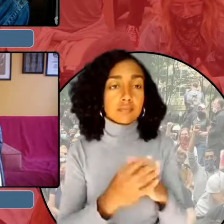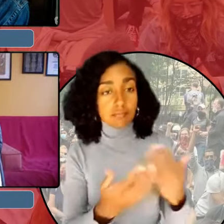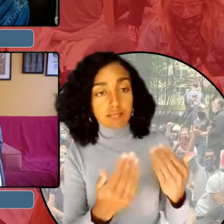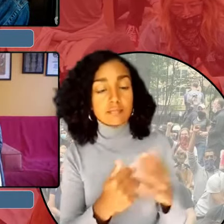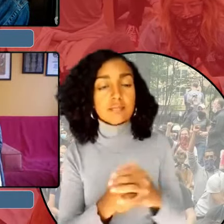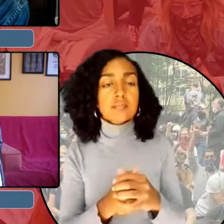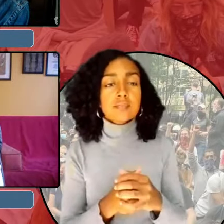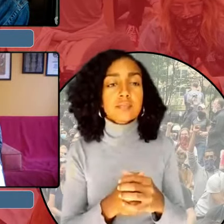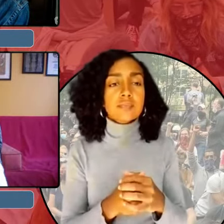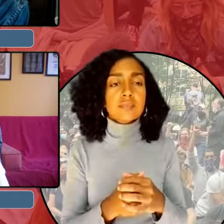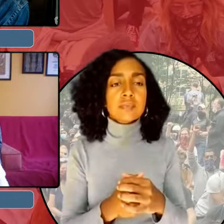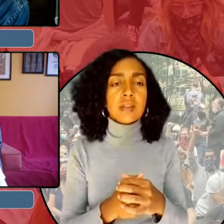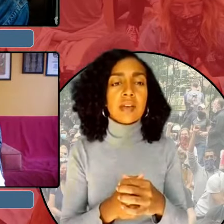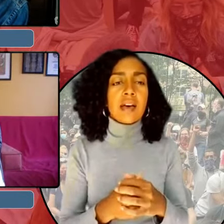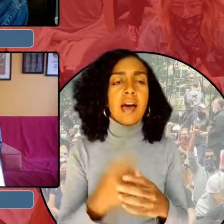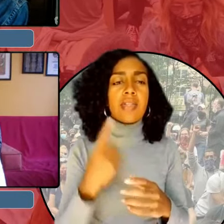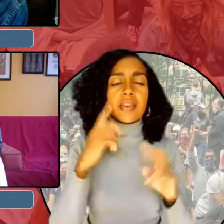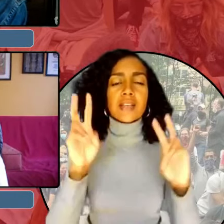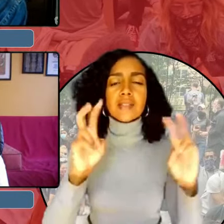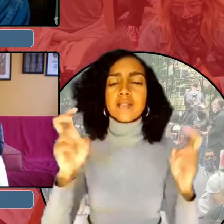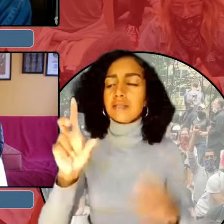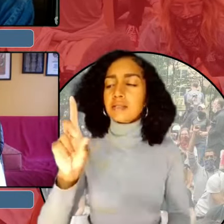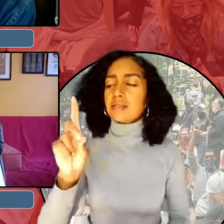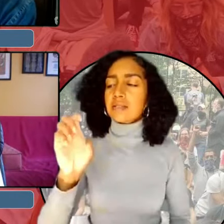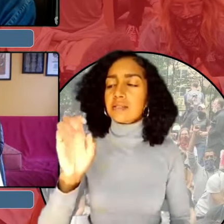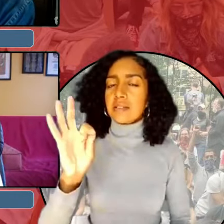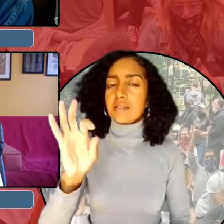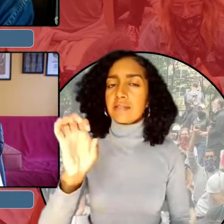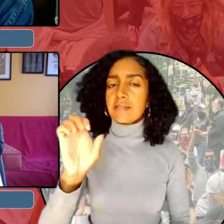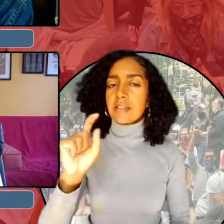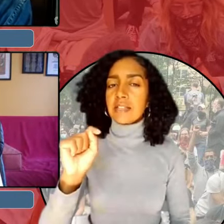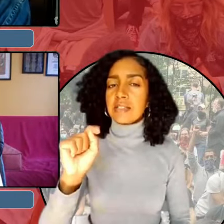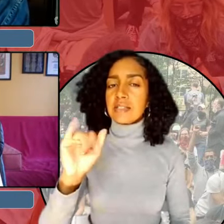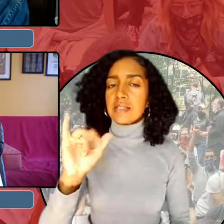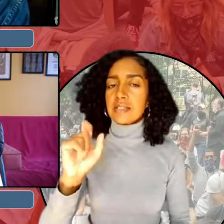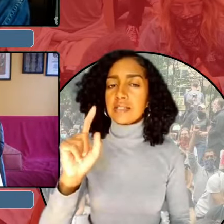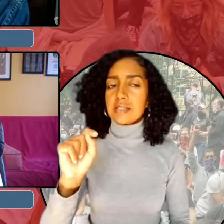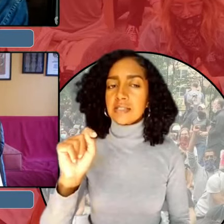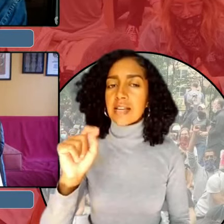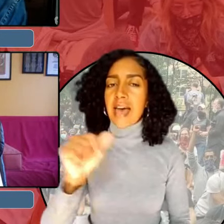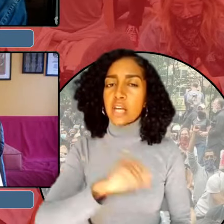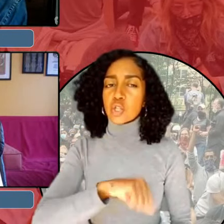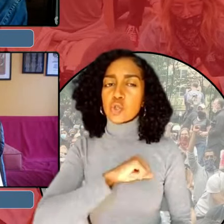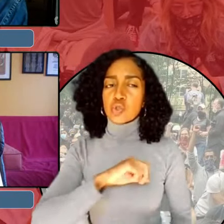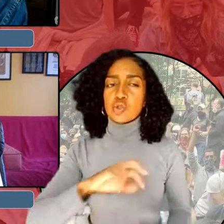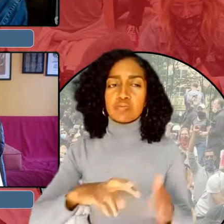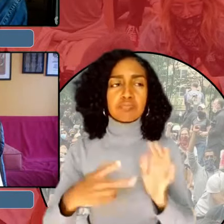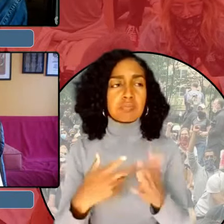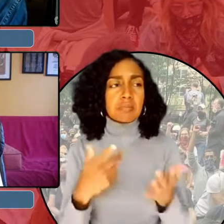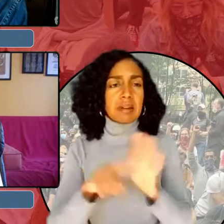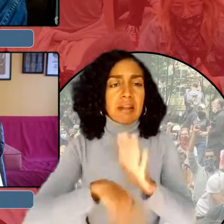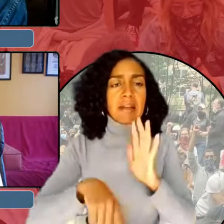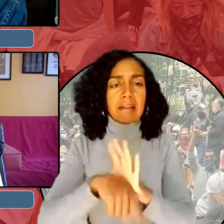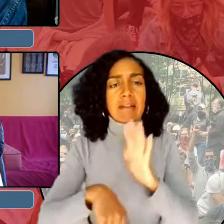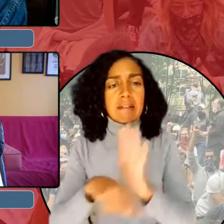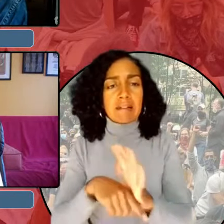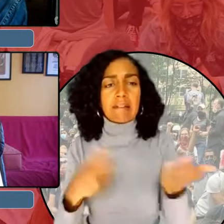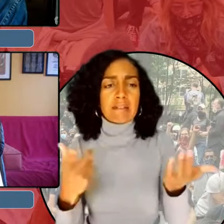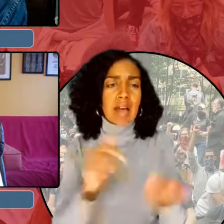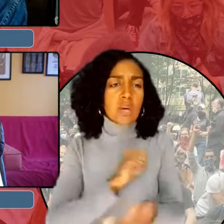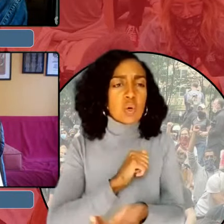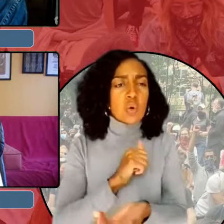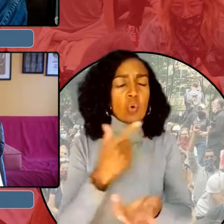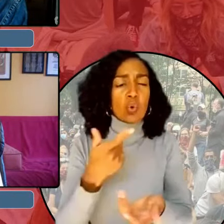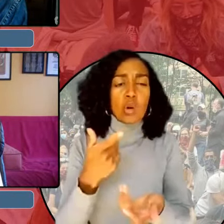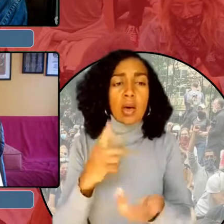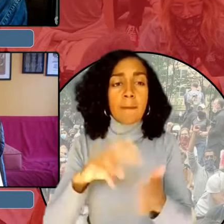it's a defeatist attitude in some way, because it's saying that the business of the state, of who governs the country, should be left to a certain